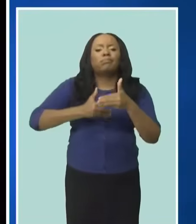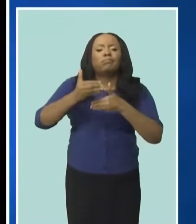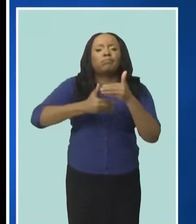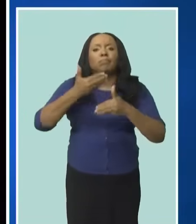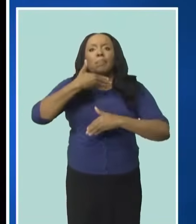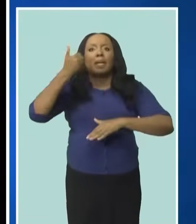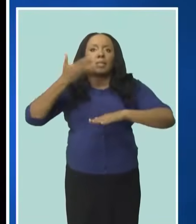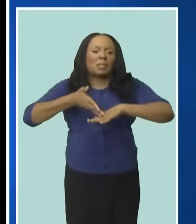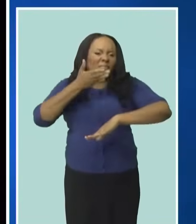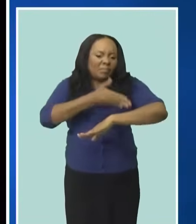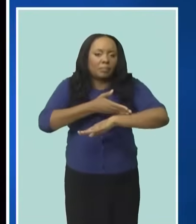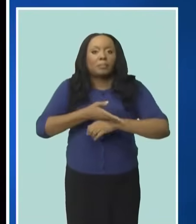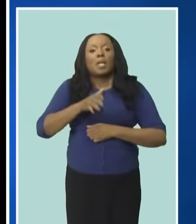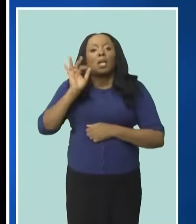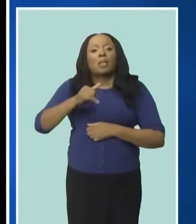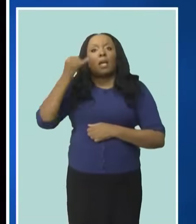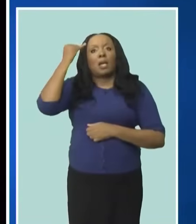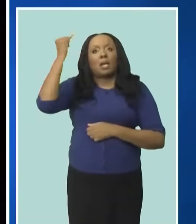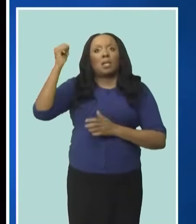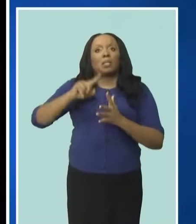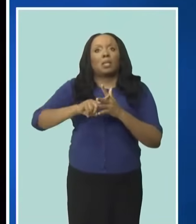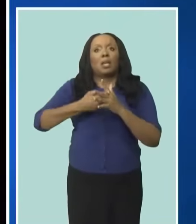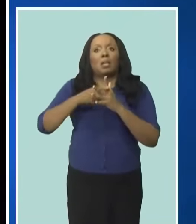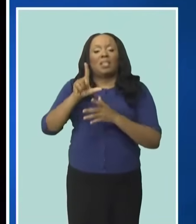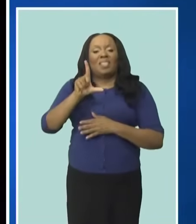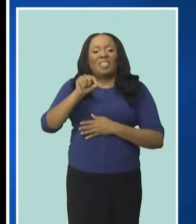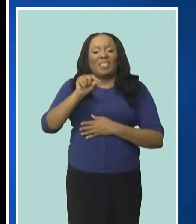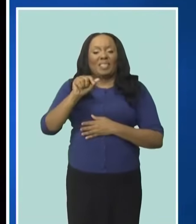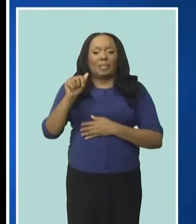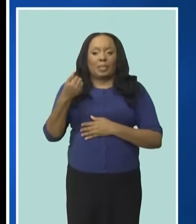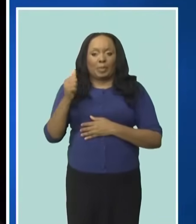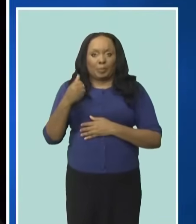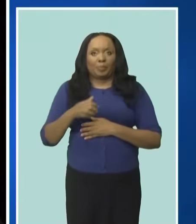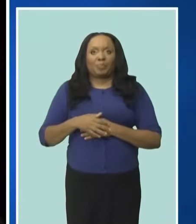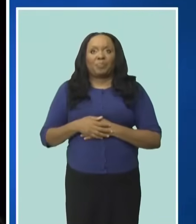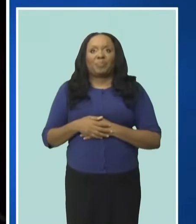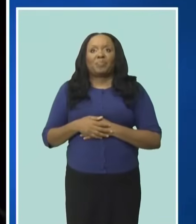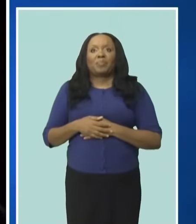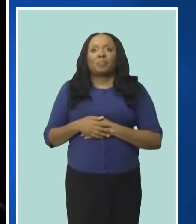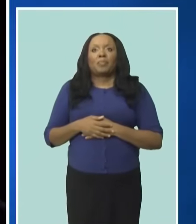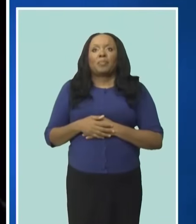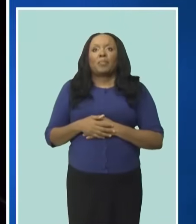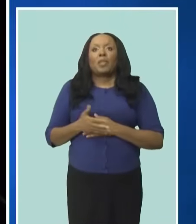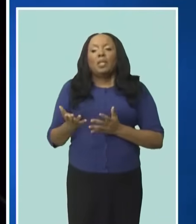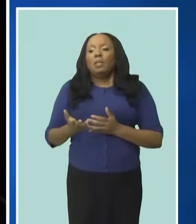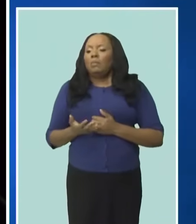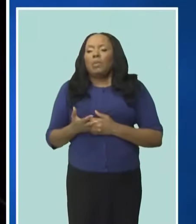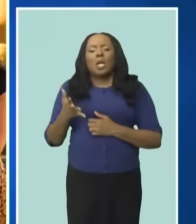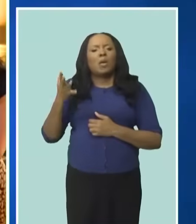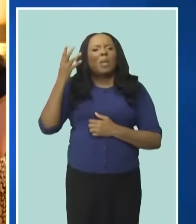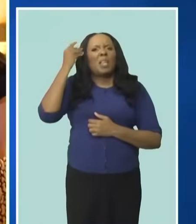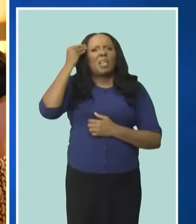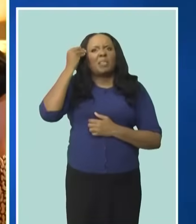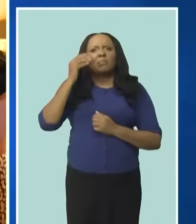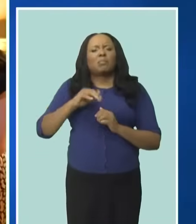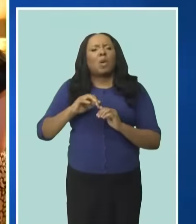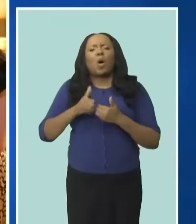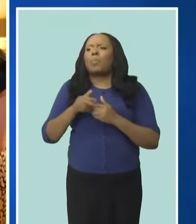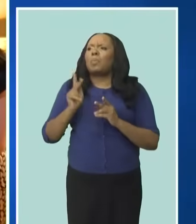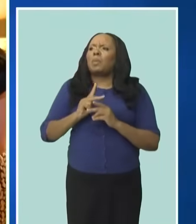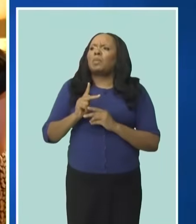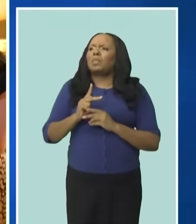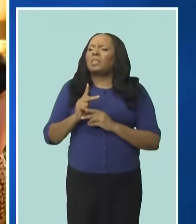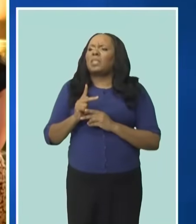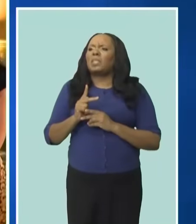started in 2010, where an idea that was tap a button, get a ride, became a reality. She says safety